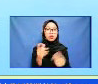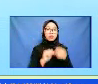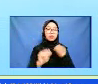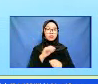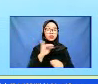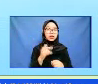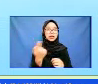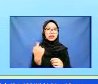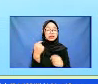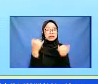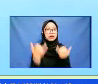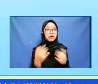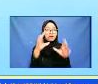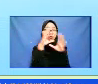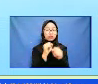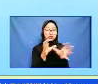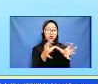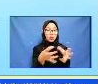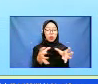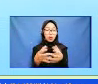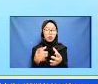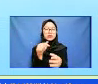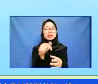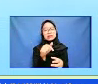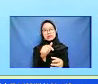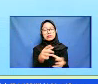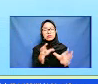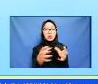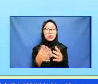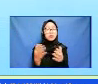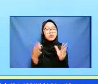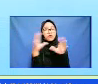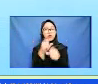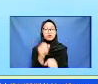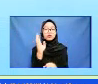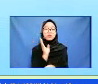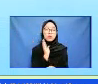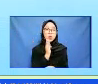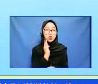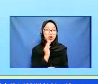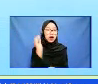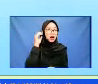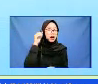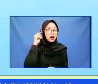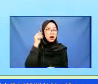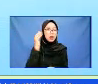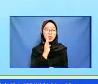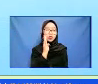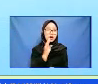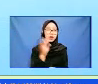women and indigenous people. Why is it important that these groups should be involved in the climate